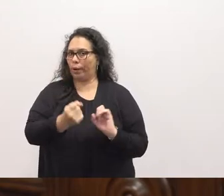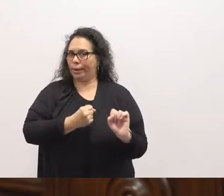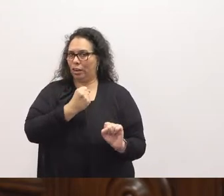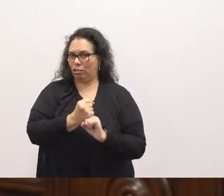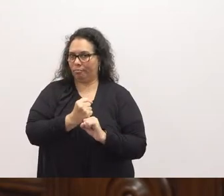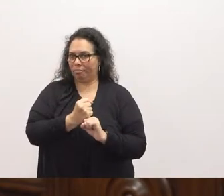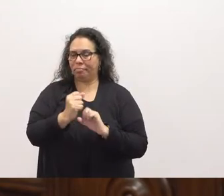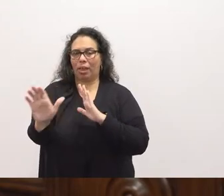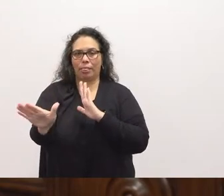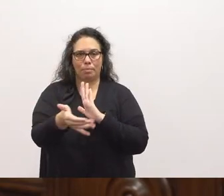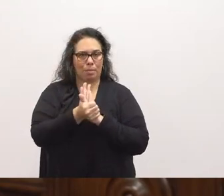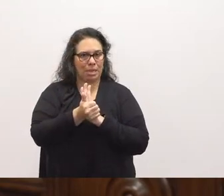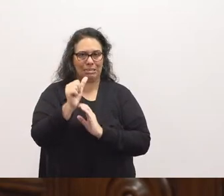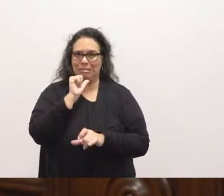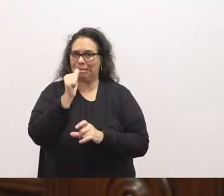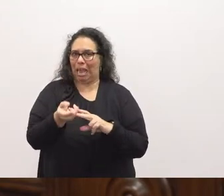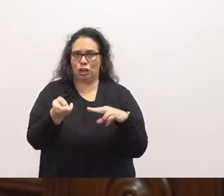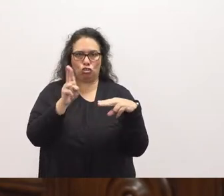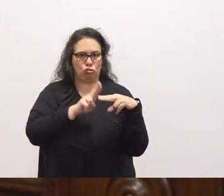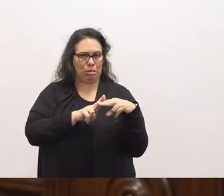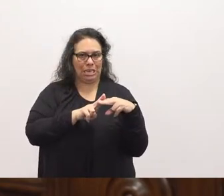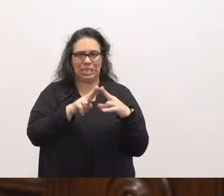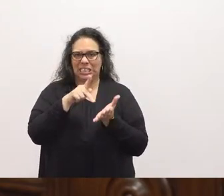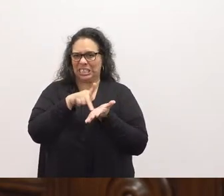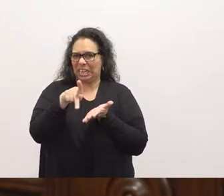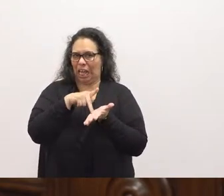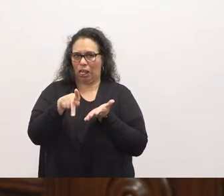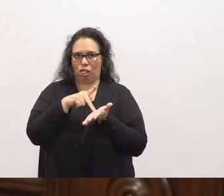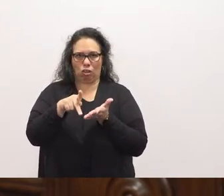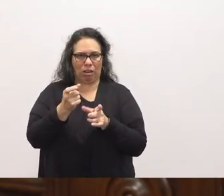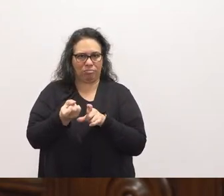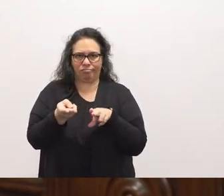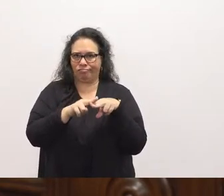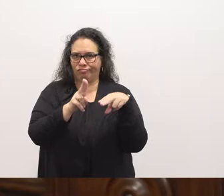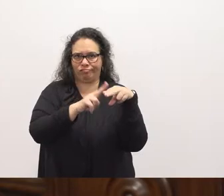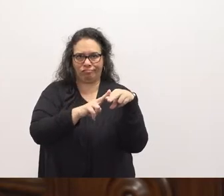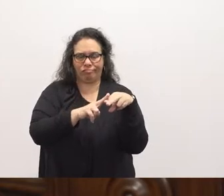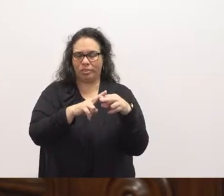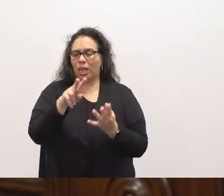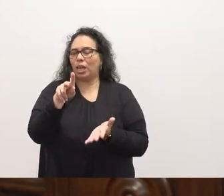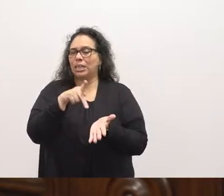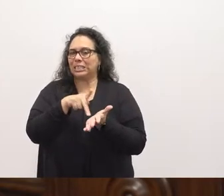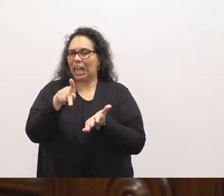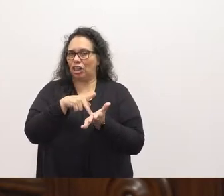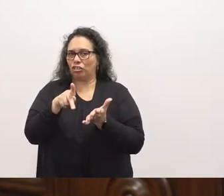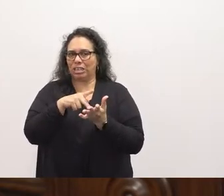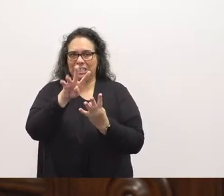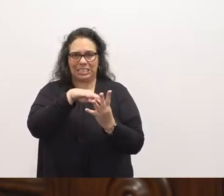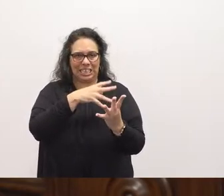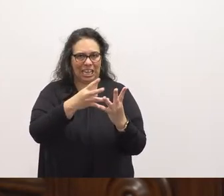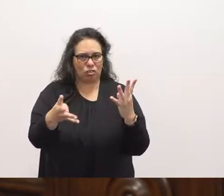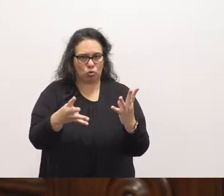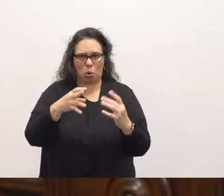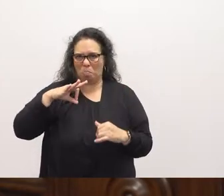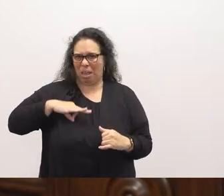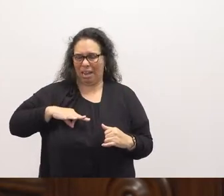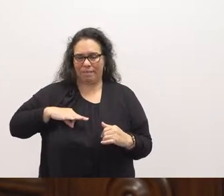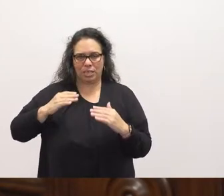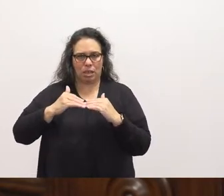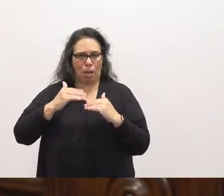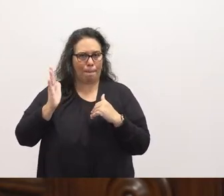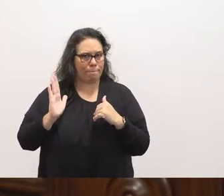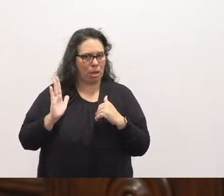The amendment does not increase the annual salary, salary schedule, or fringe benefits above the